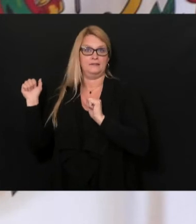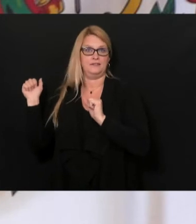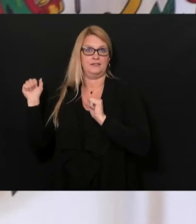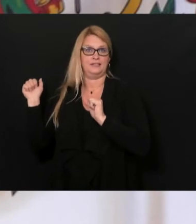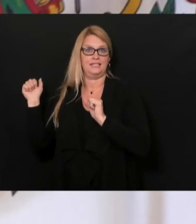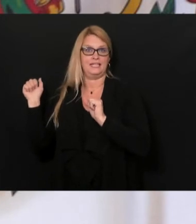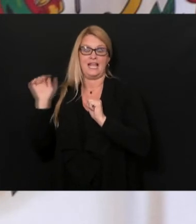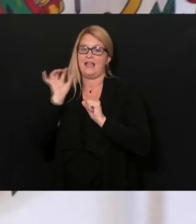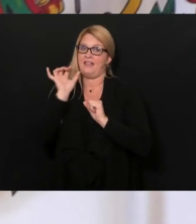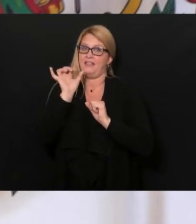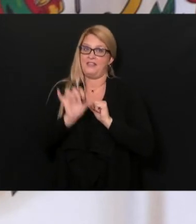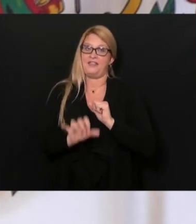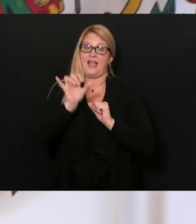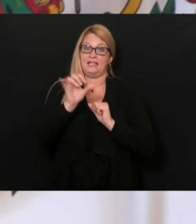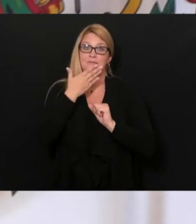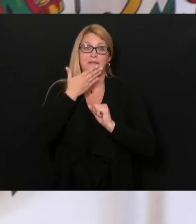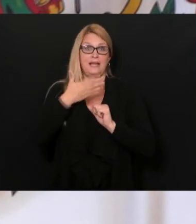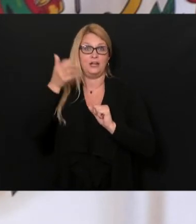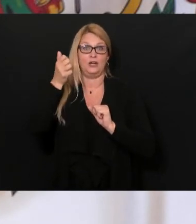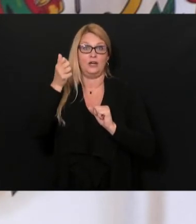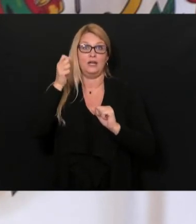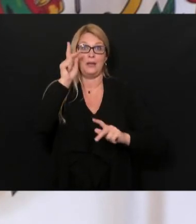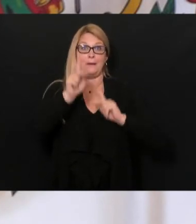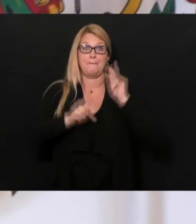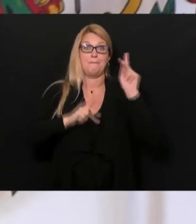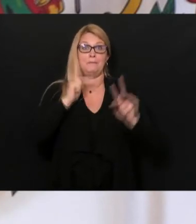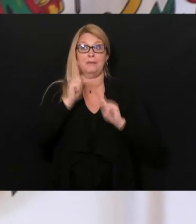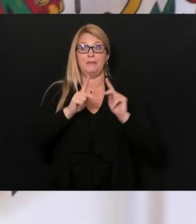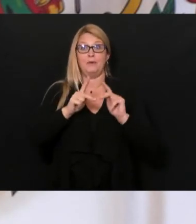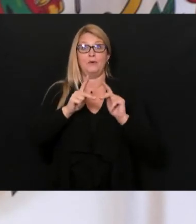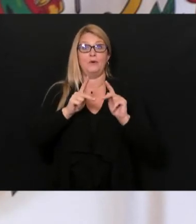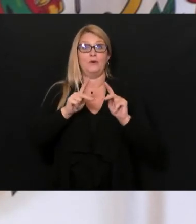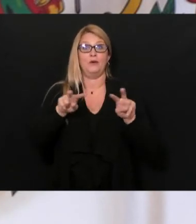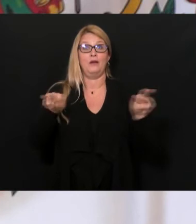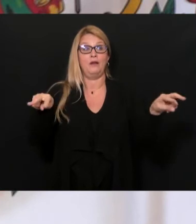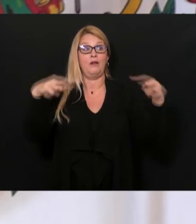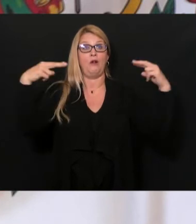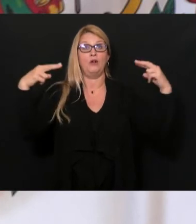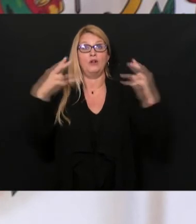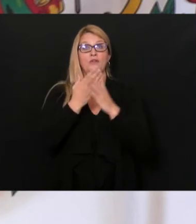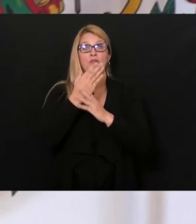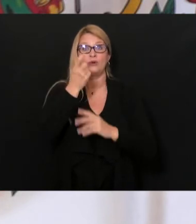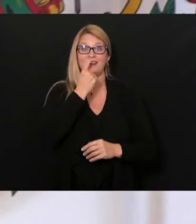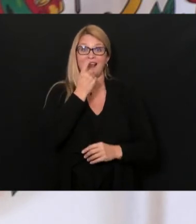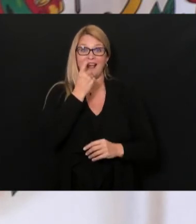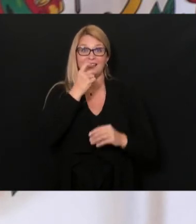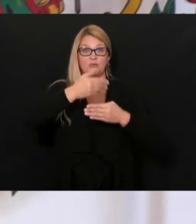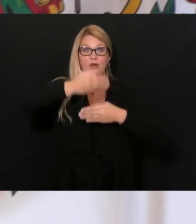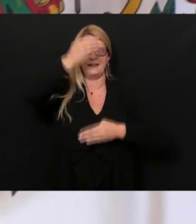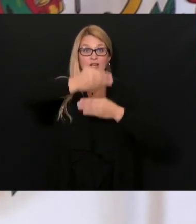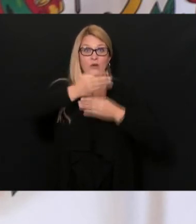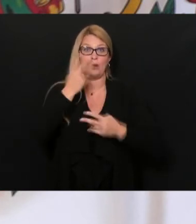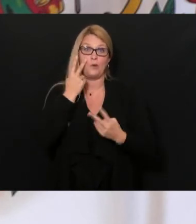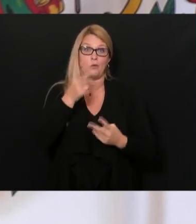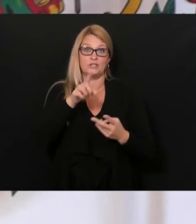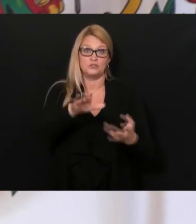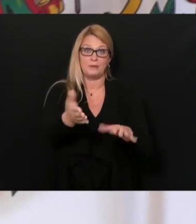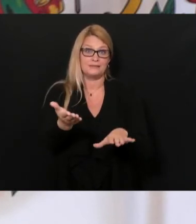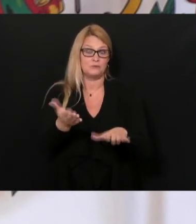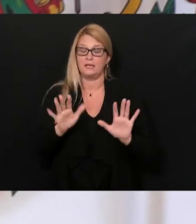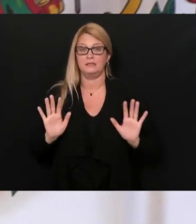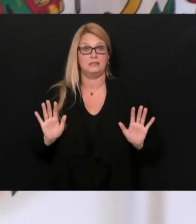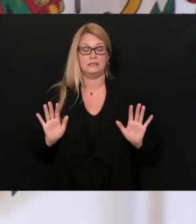than your loved ones showing up outside a glass, looking through the glass and watching you pass away. I